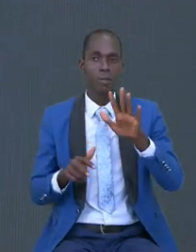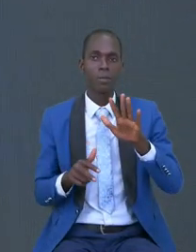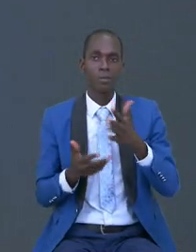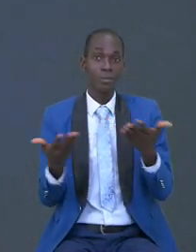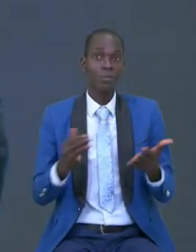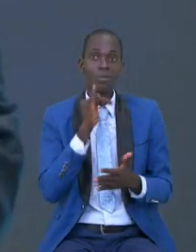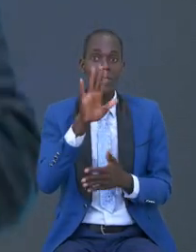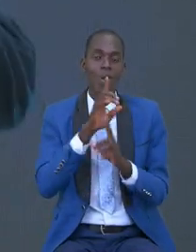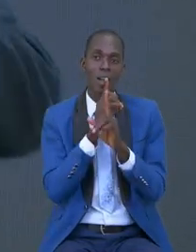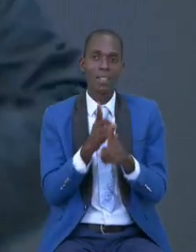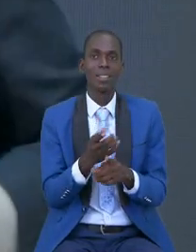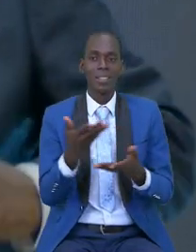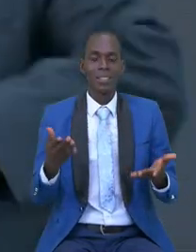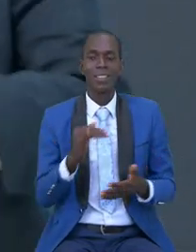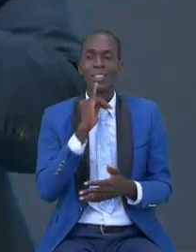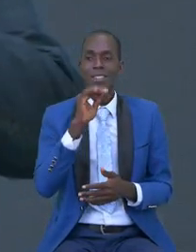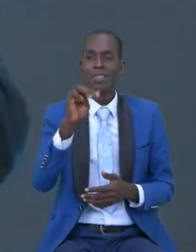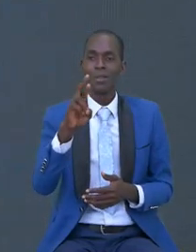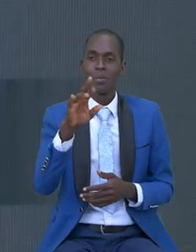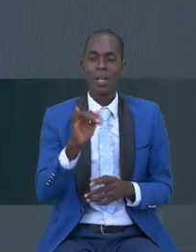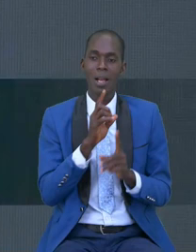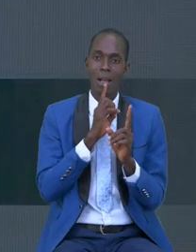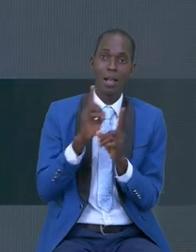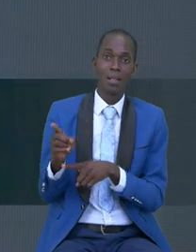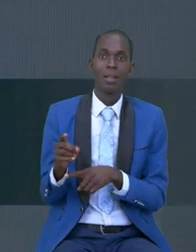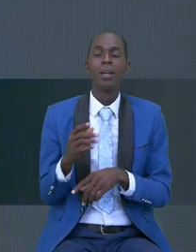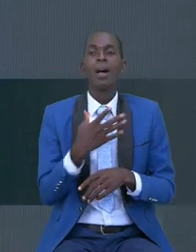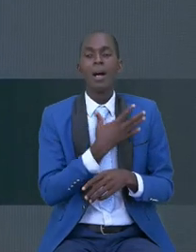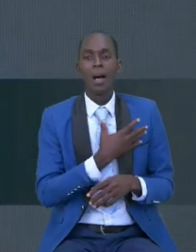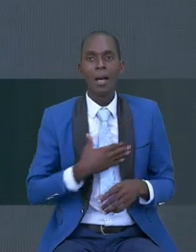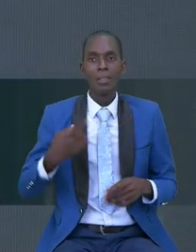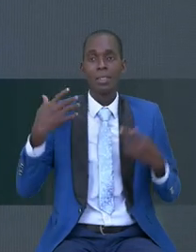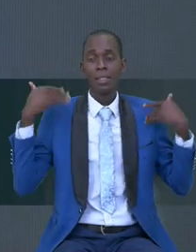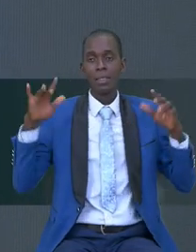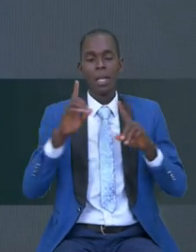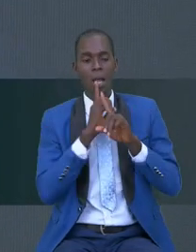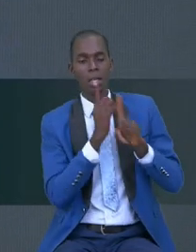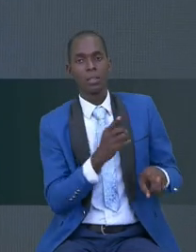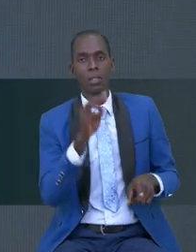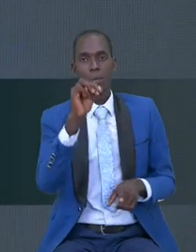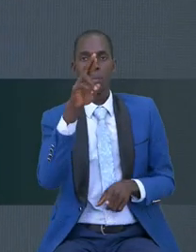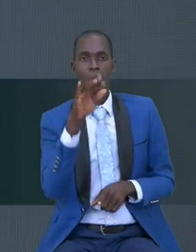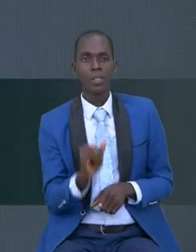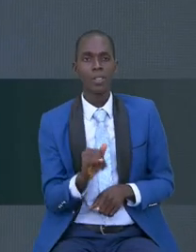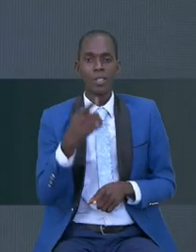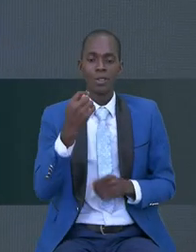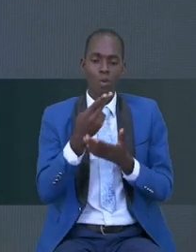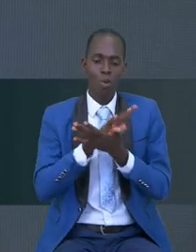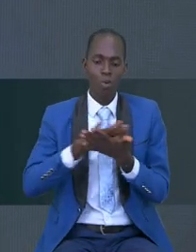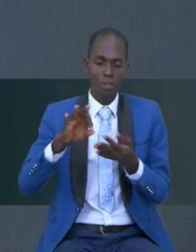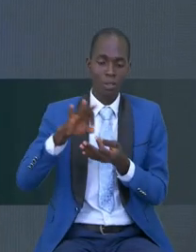answer. Here is Mary's answer. And the angel answered and said unto her, the Holy